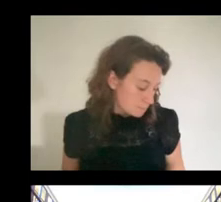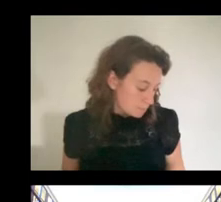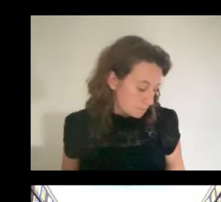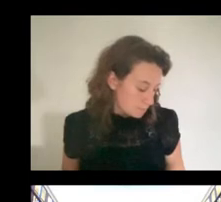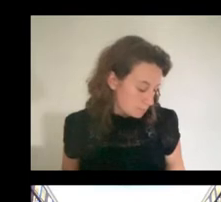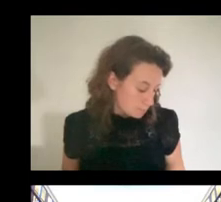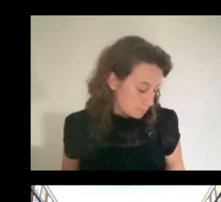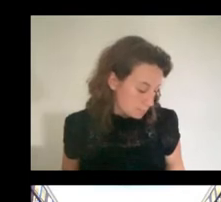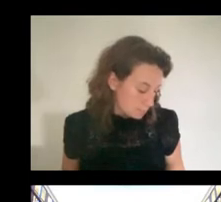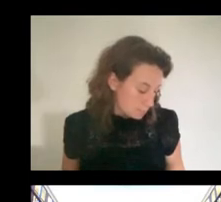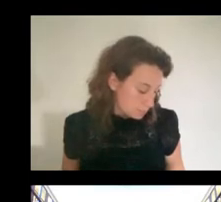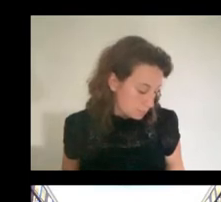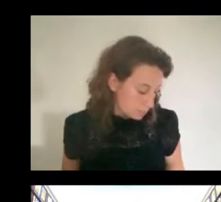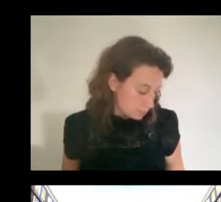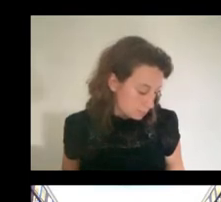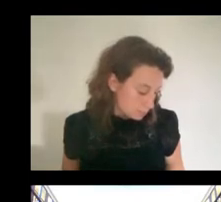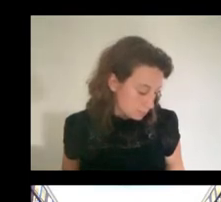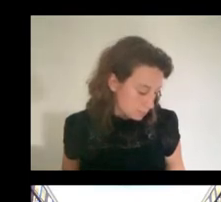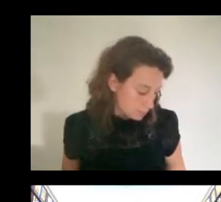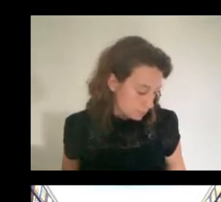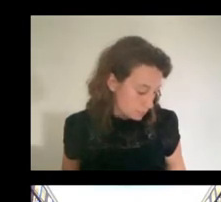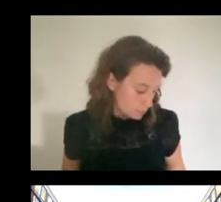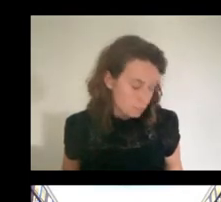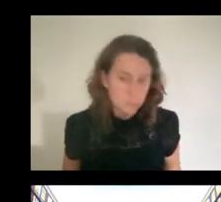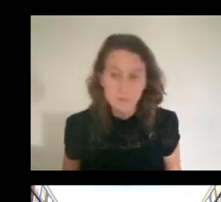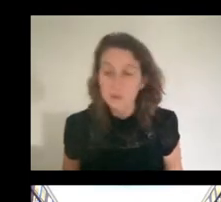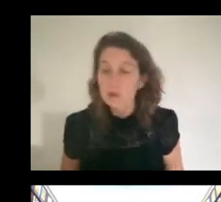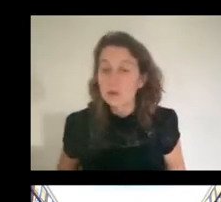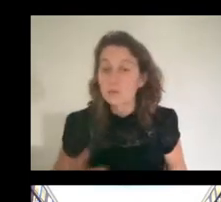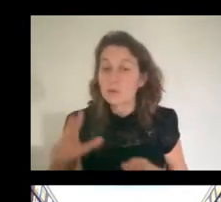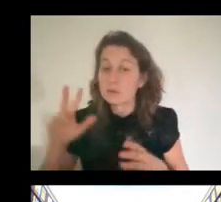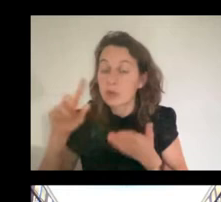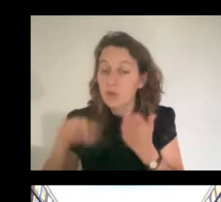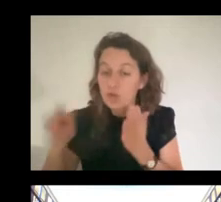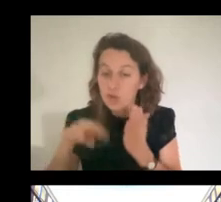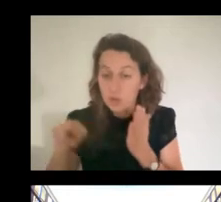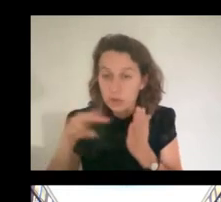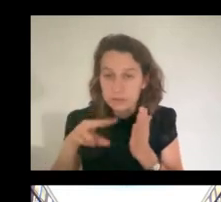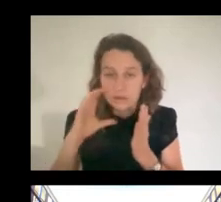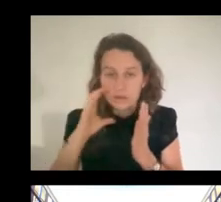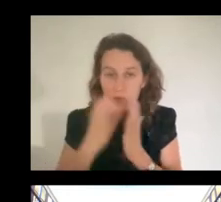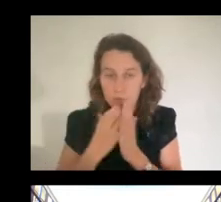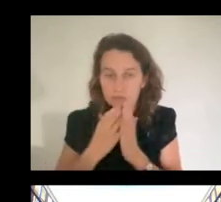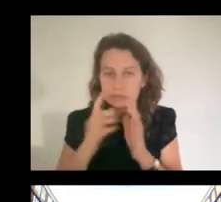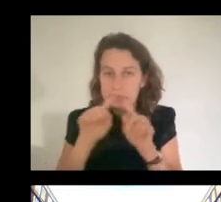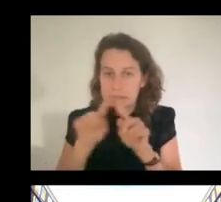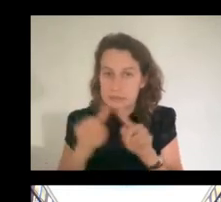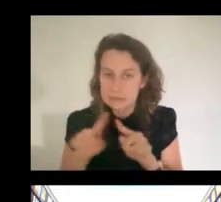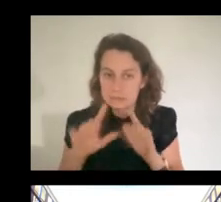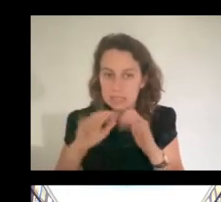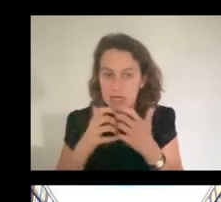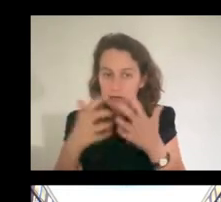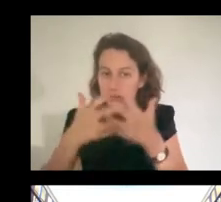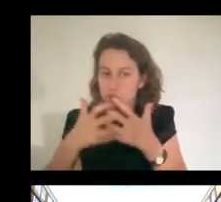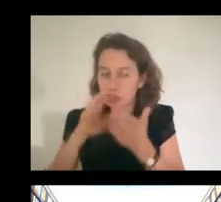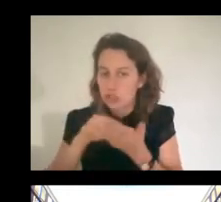Well, when Lei was showing me the photos, we were exploring different ways of printing, and we were focusing on machine learning a lot.